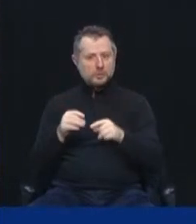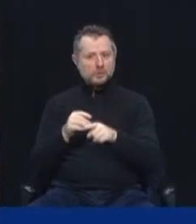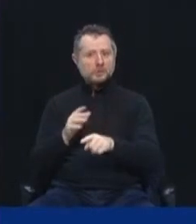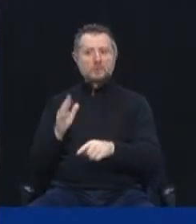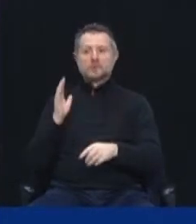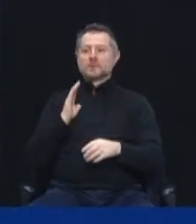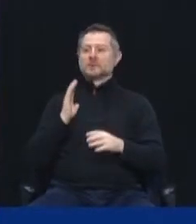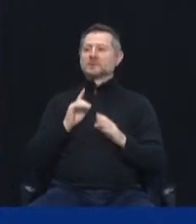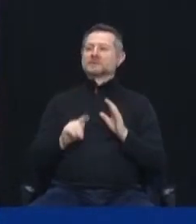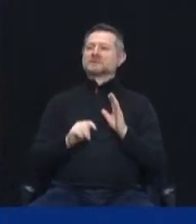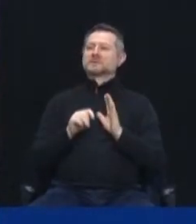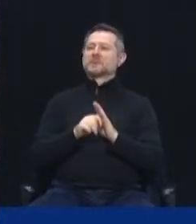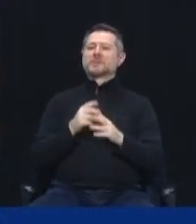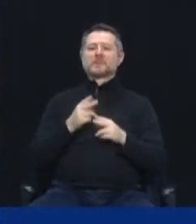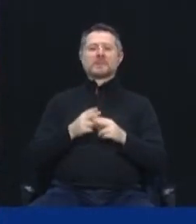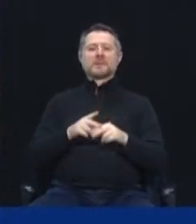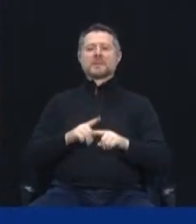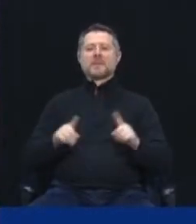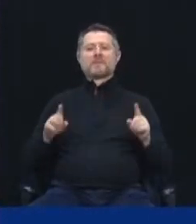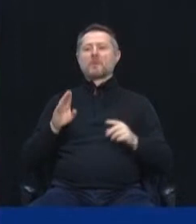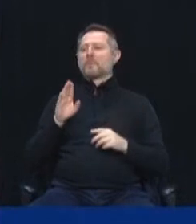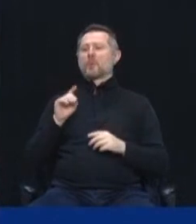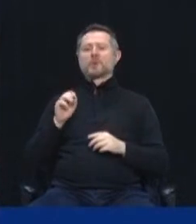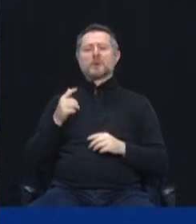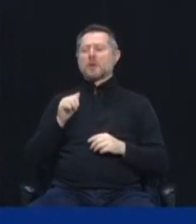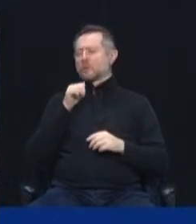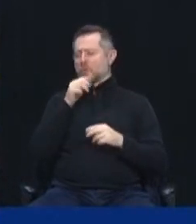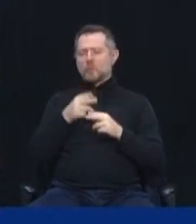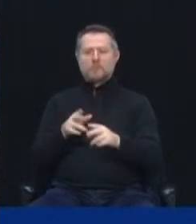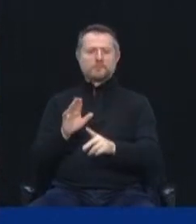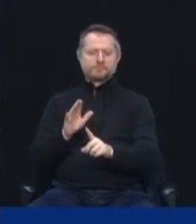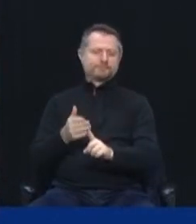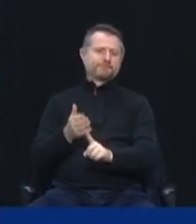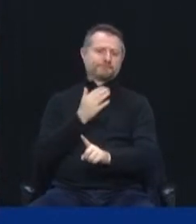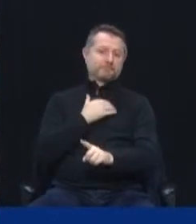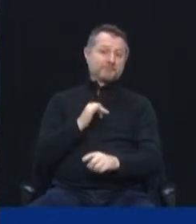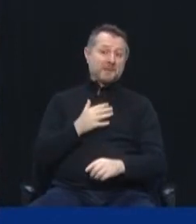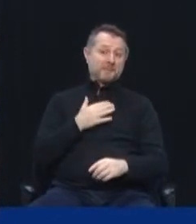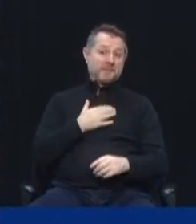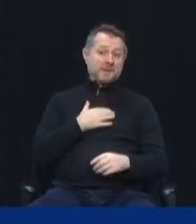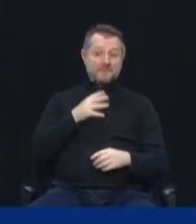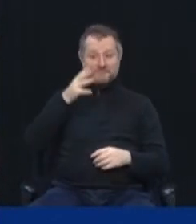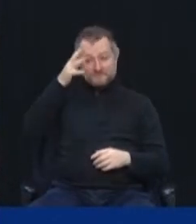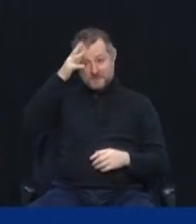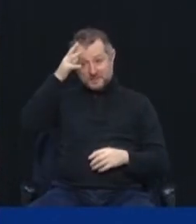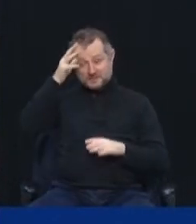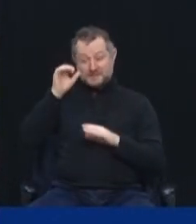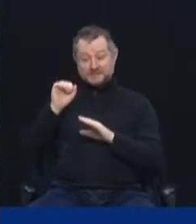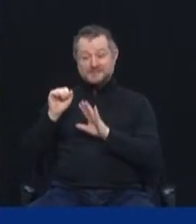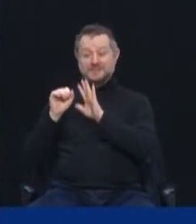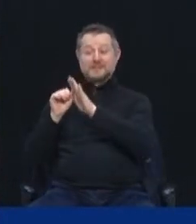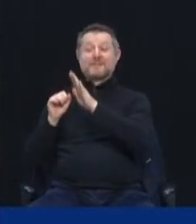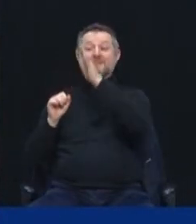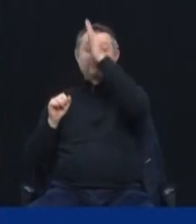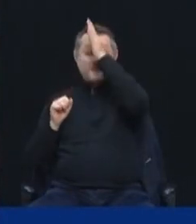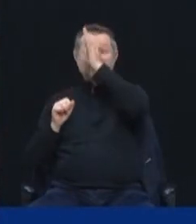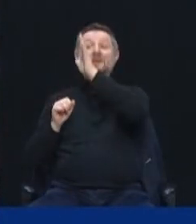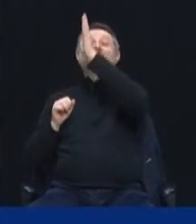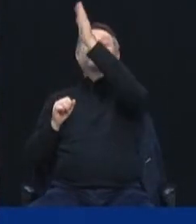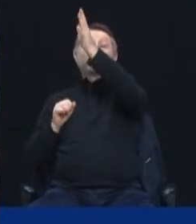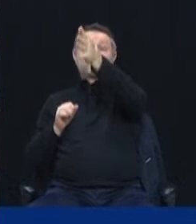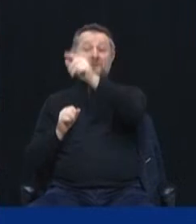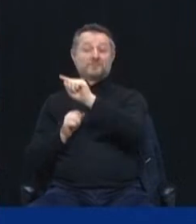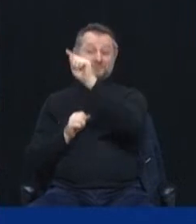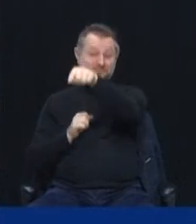bodegas. My grandfather, my father's father, Andrea Cuomo, I'm named for him, Andrew Cuomo,